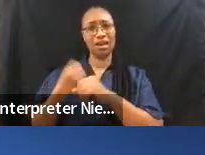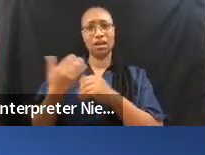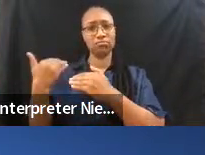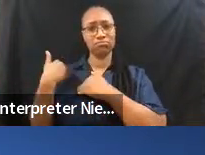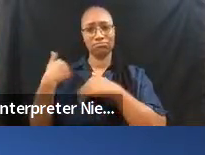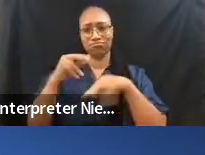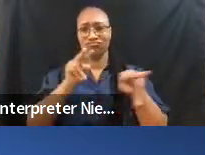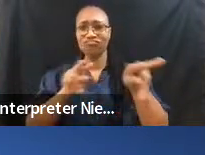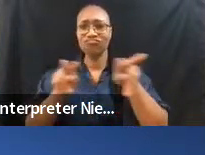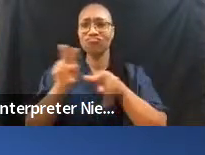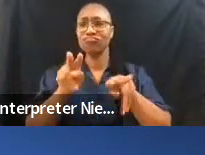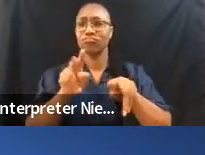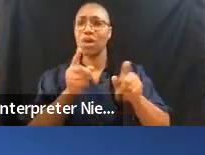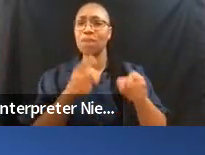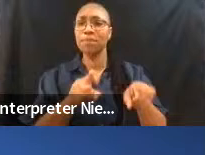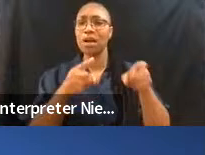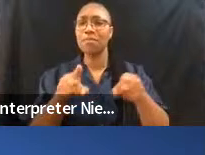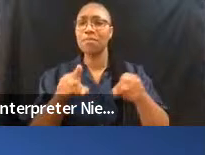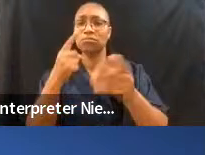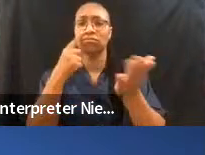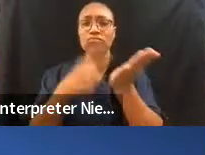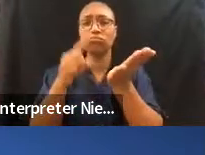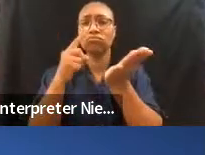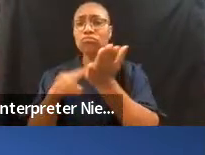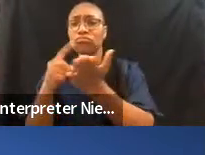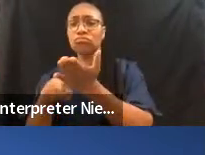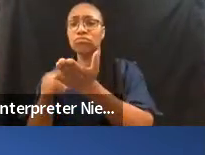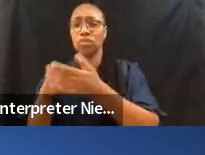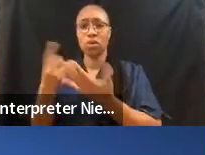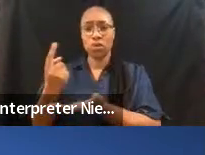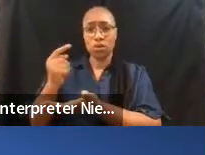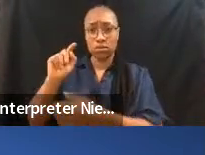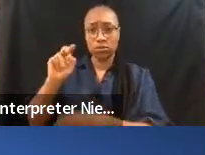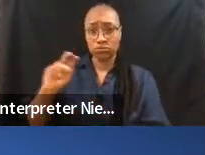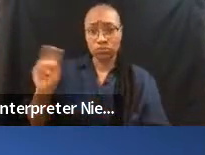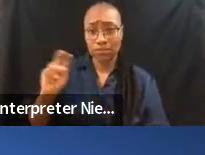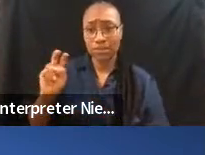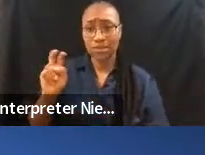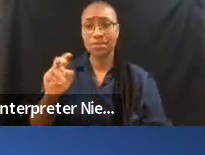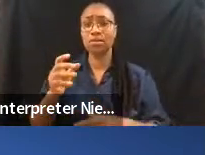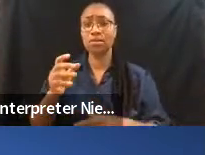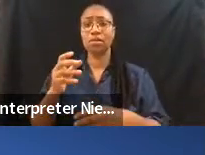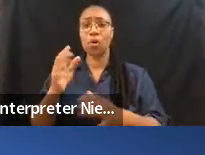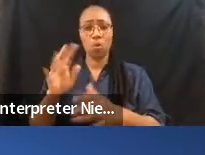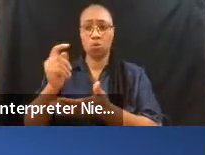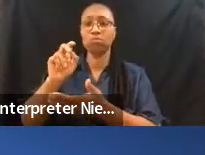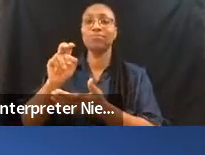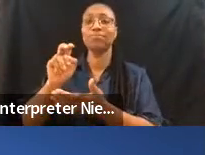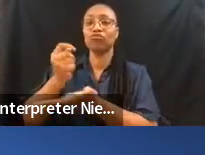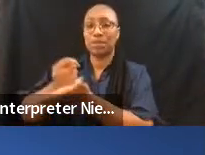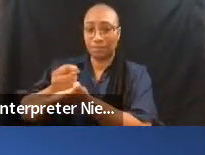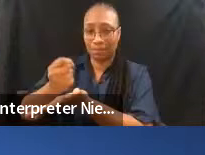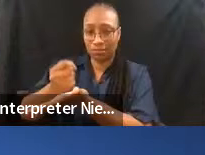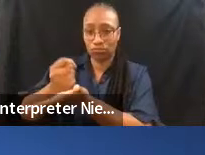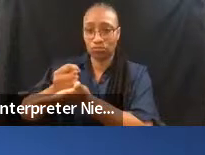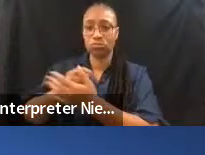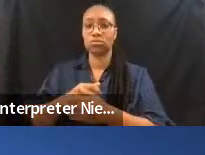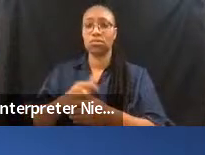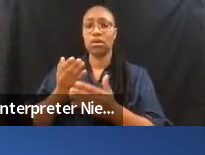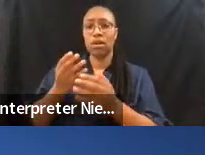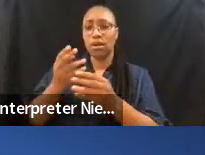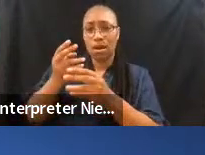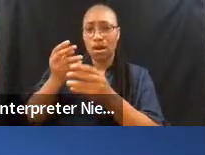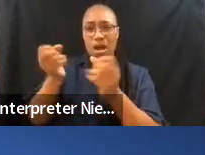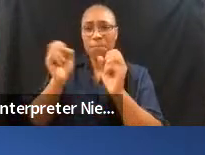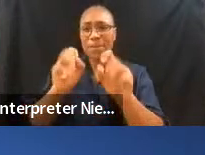disabilities, and made recommendations to improve access to healthcare. Starting with NCD's 2009 report,